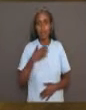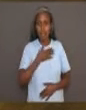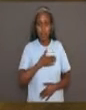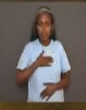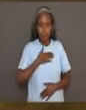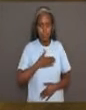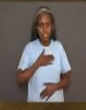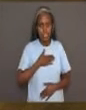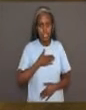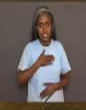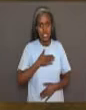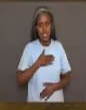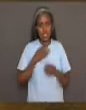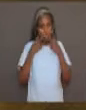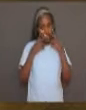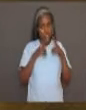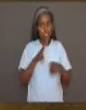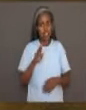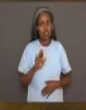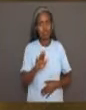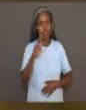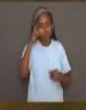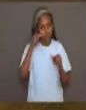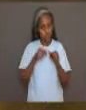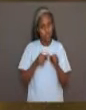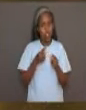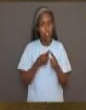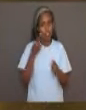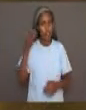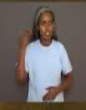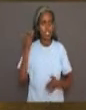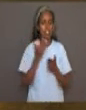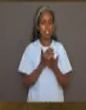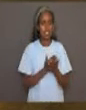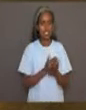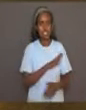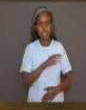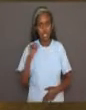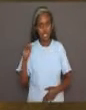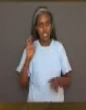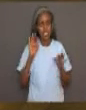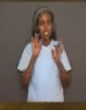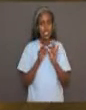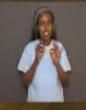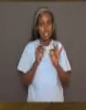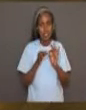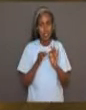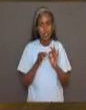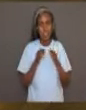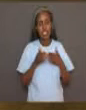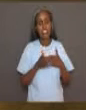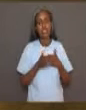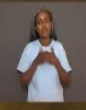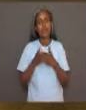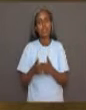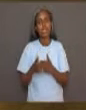Please consult your notes from the last lesson and define the